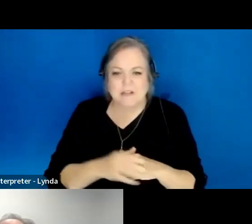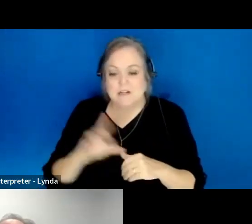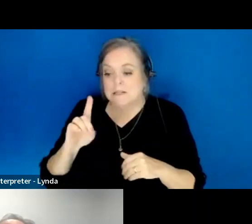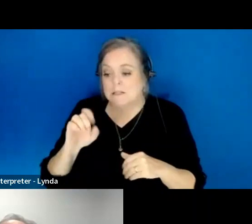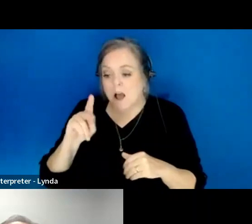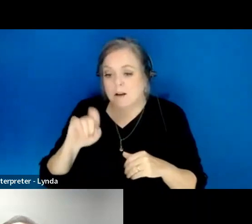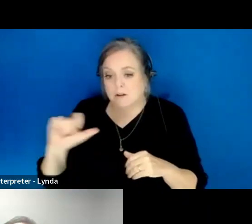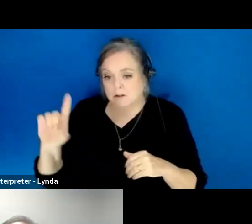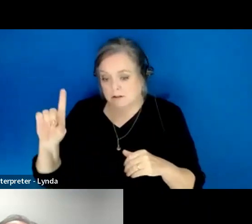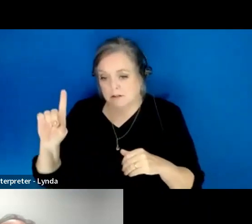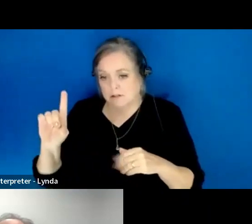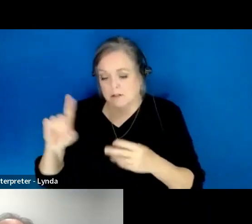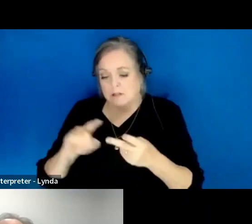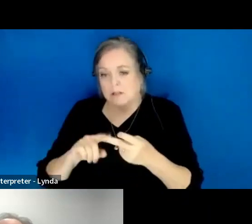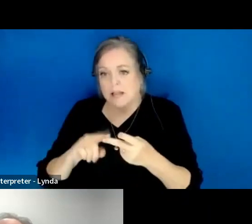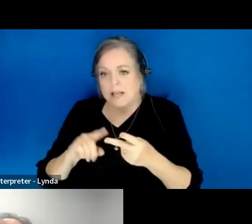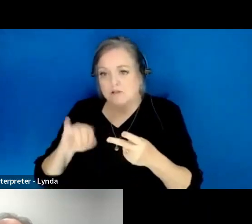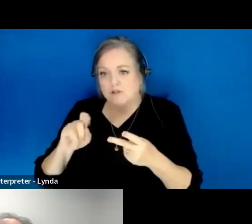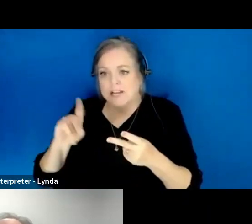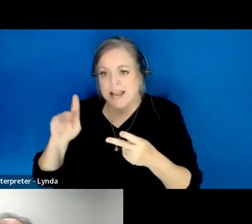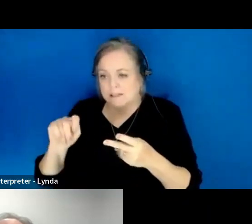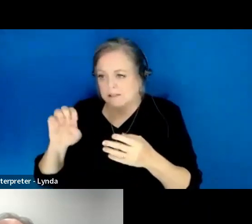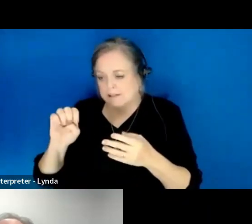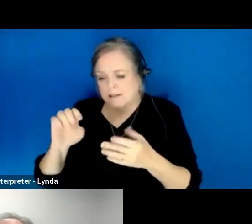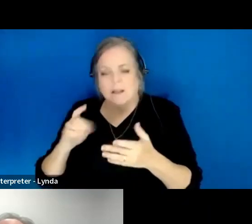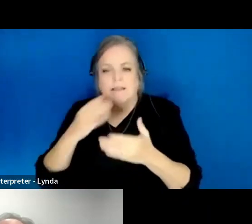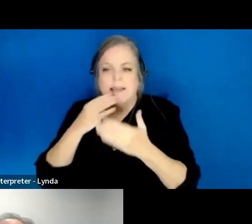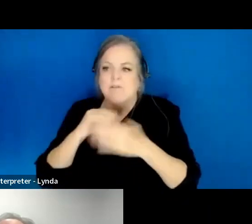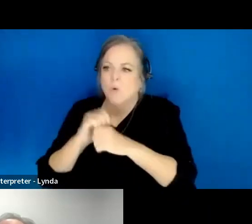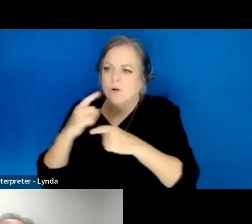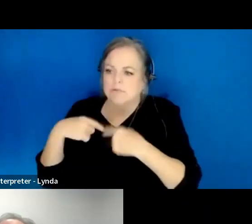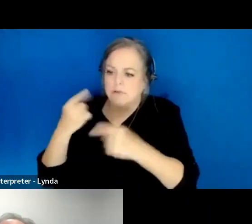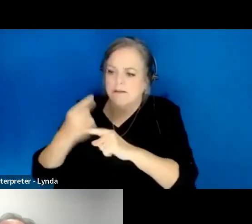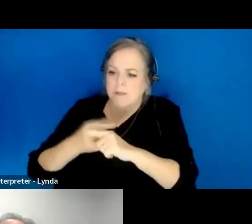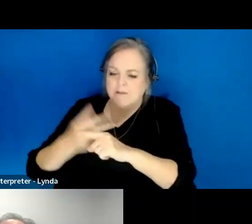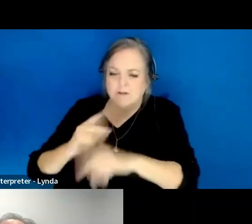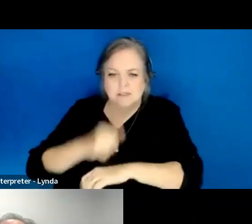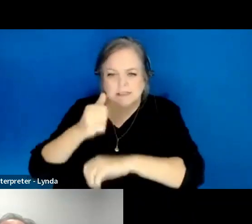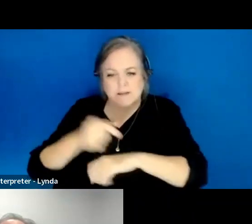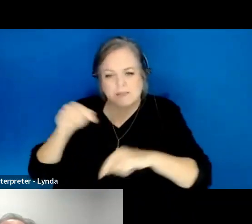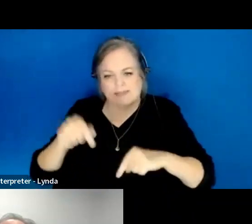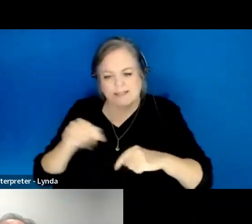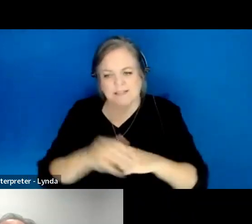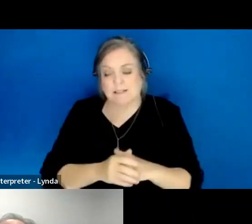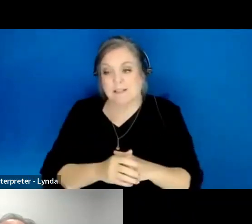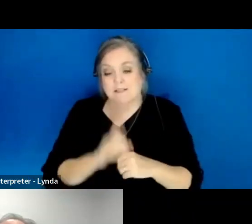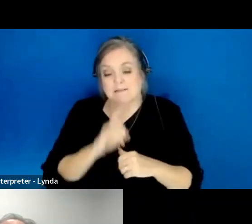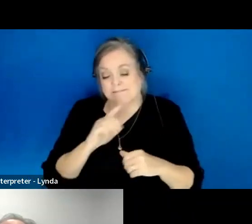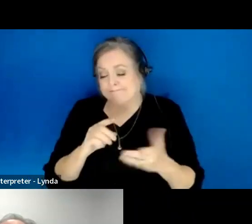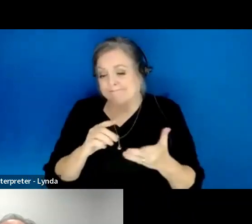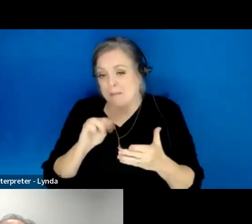Donald and Jeanette, thank you so much for working with me over the last couple months organizing this, and certainly Mike